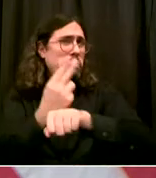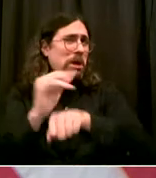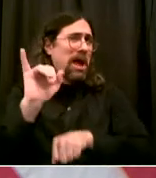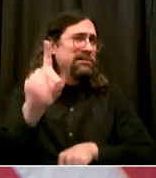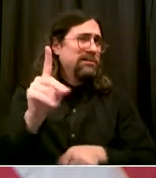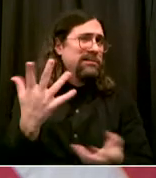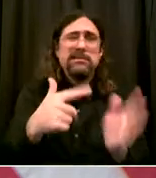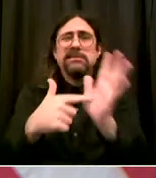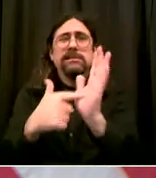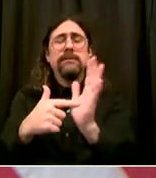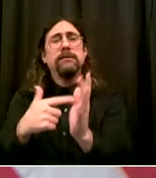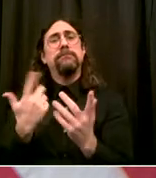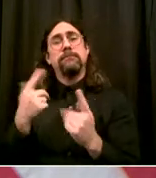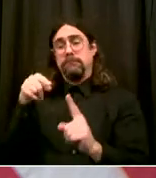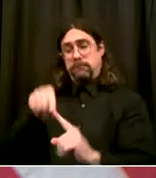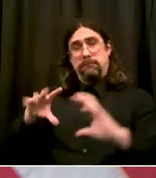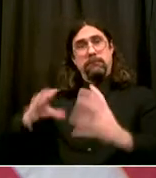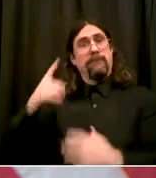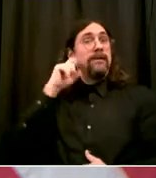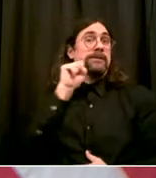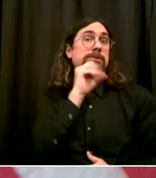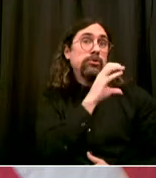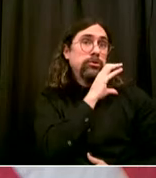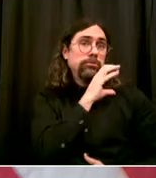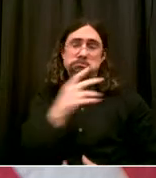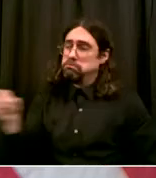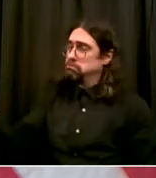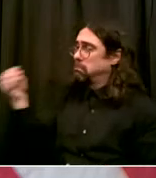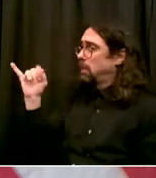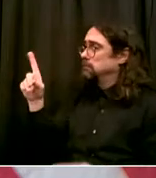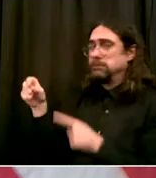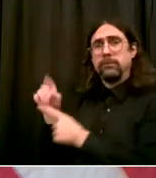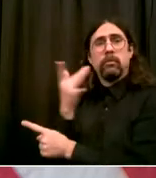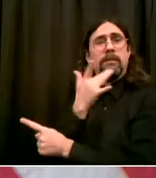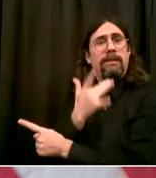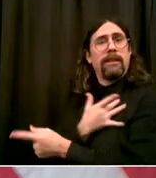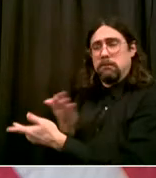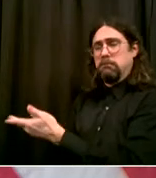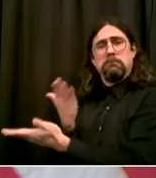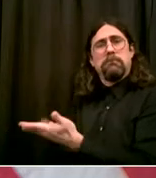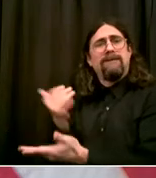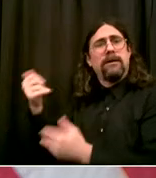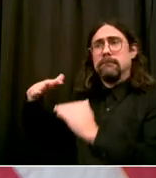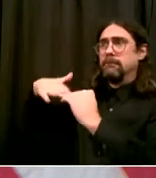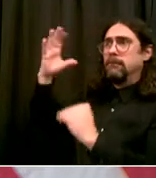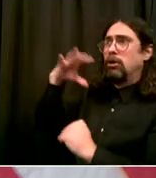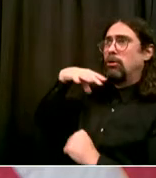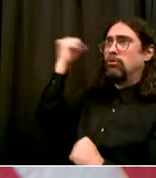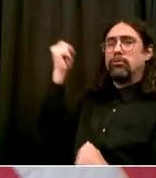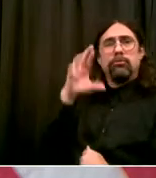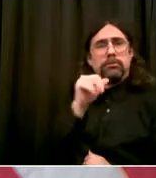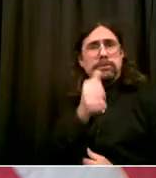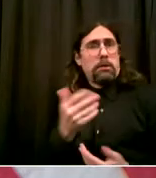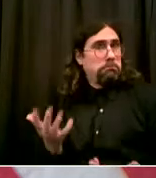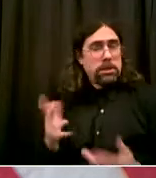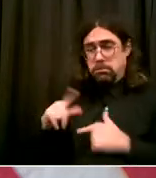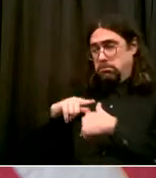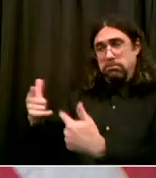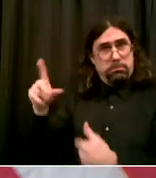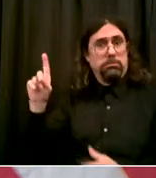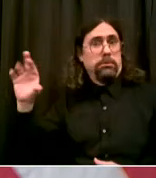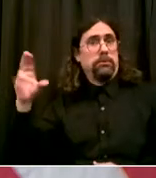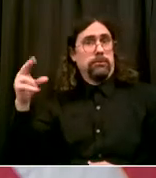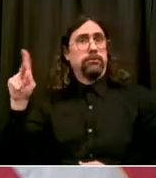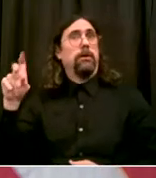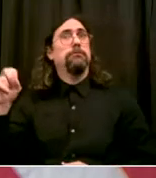between hospitals and what we'll be doing out in the community, including at schools, there are many other access points